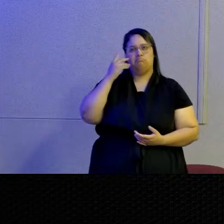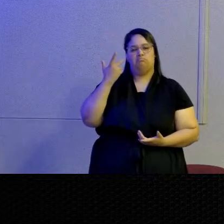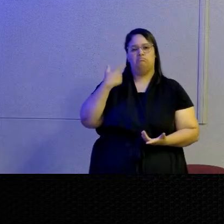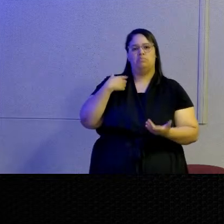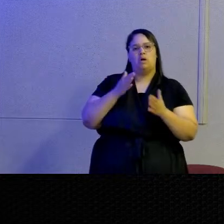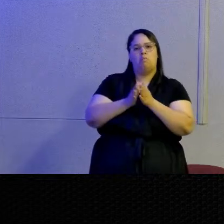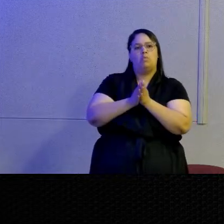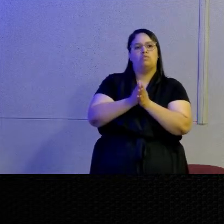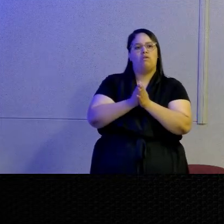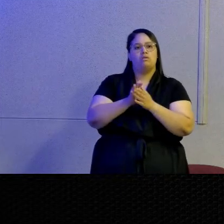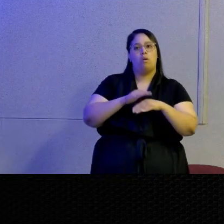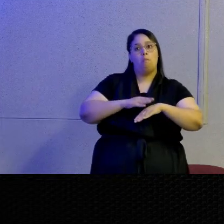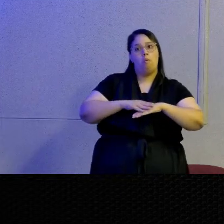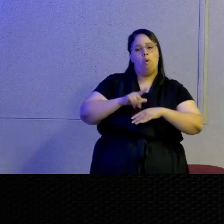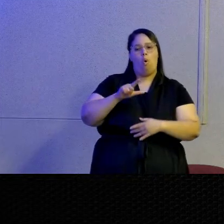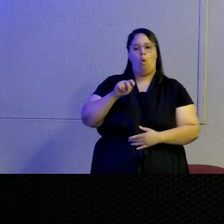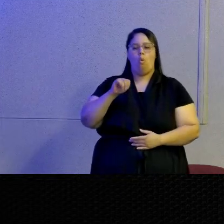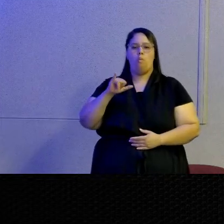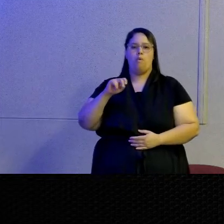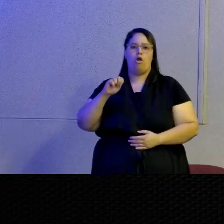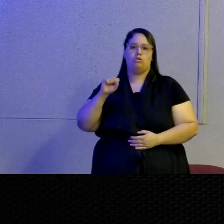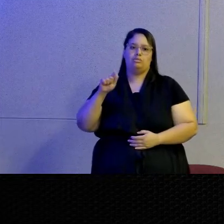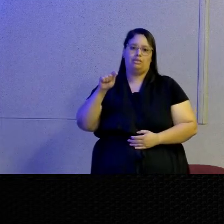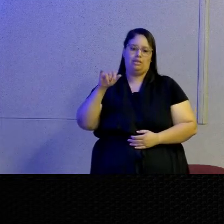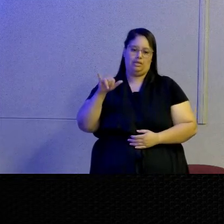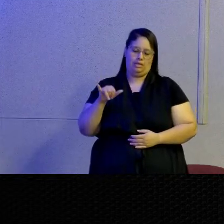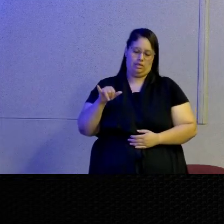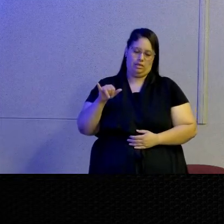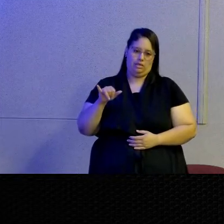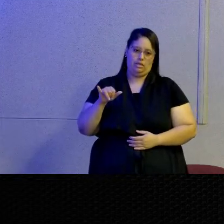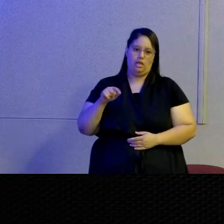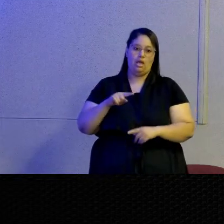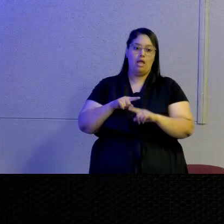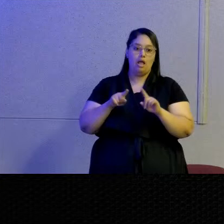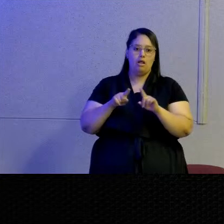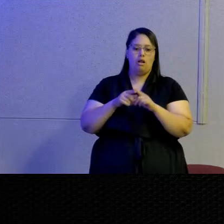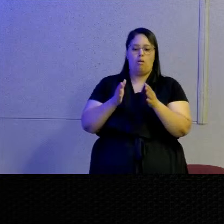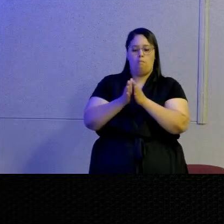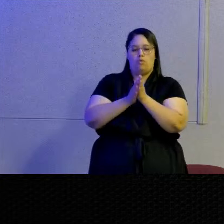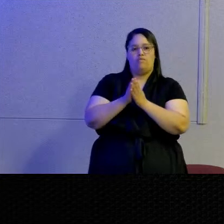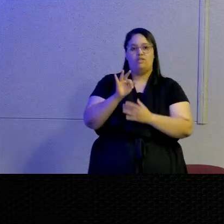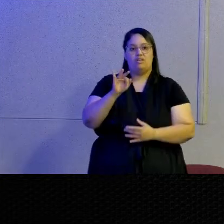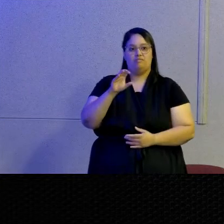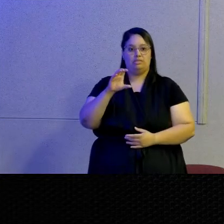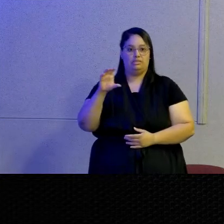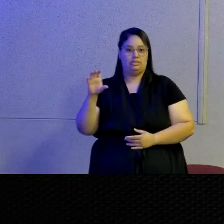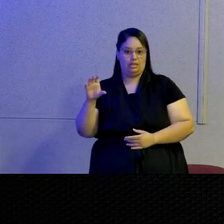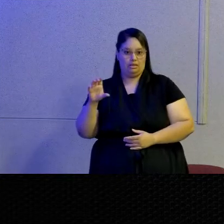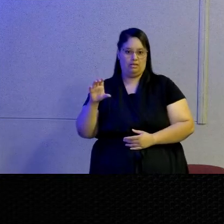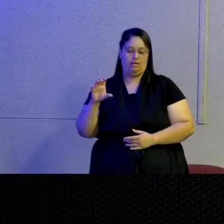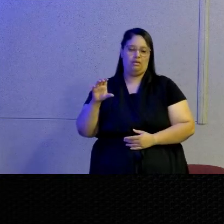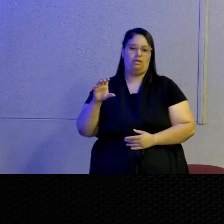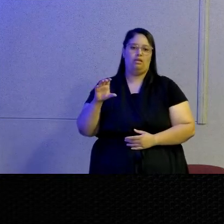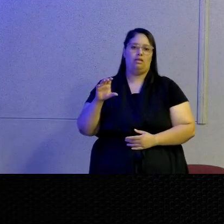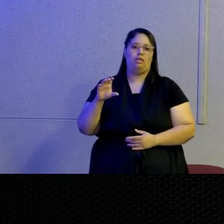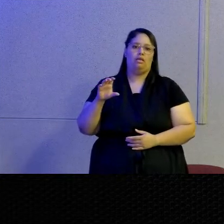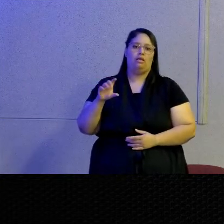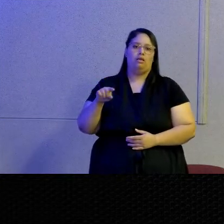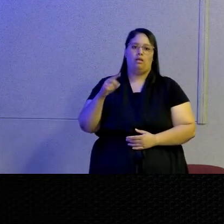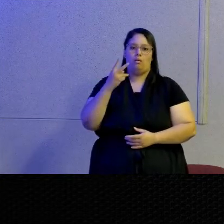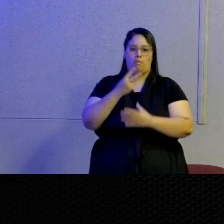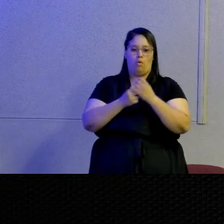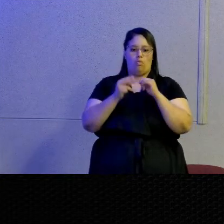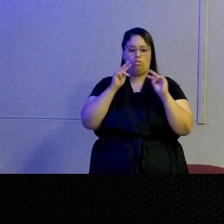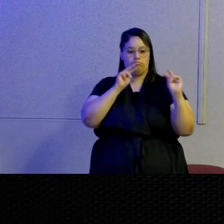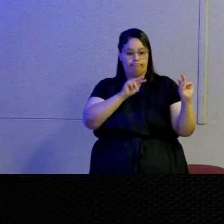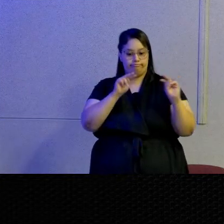motivates more luminosity, Mike, and motivates FCC to look both